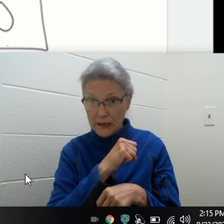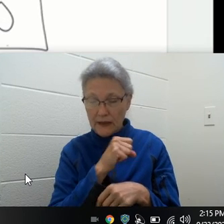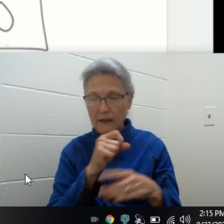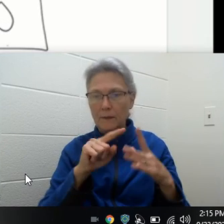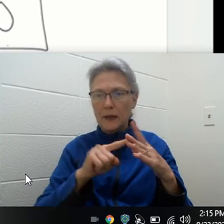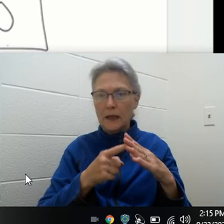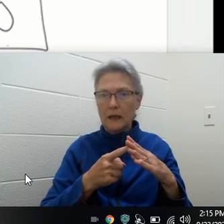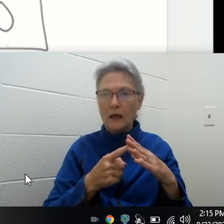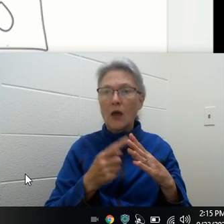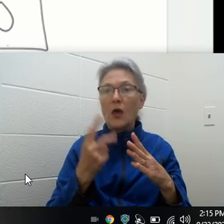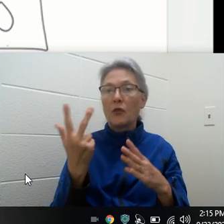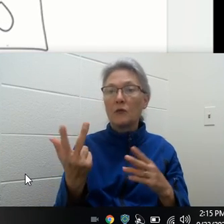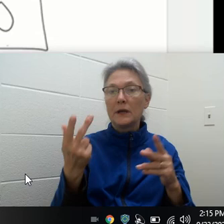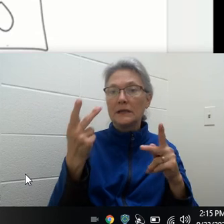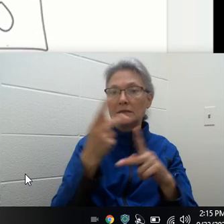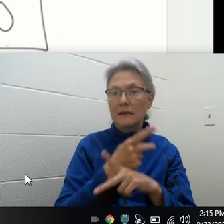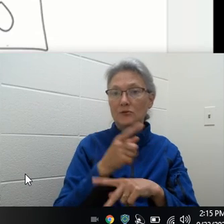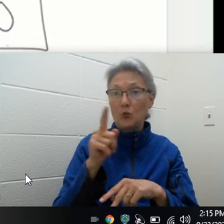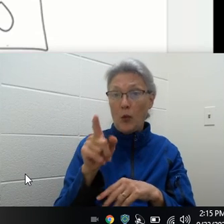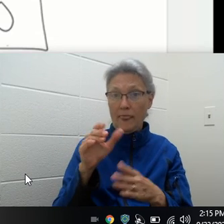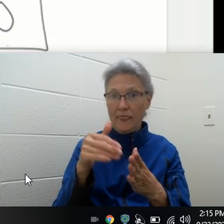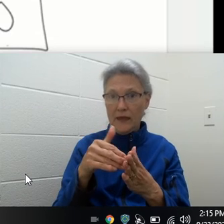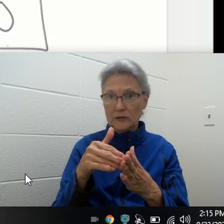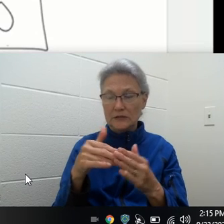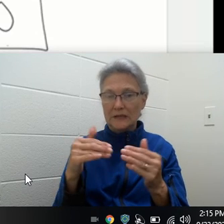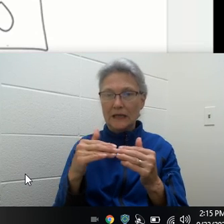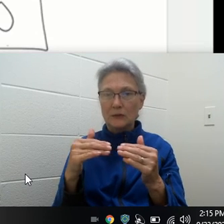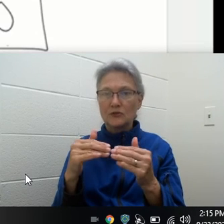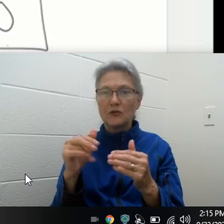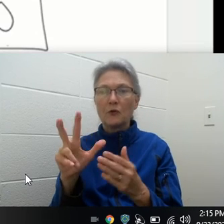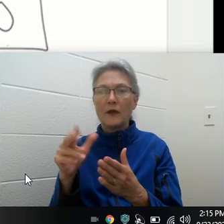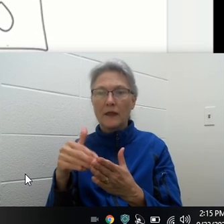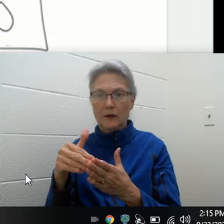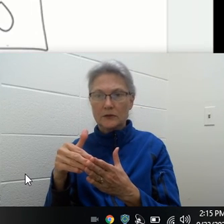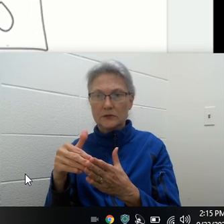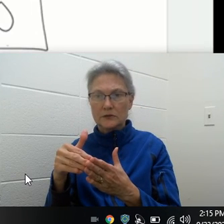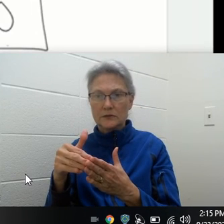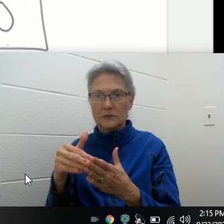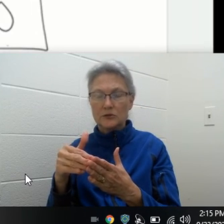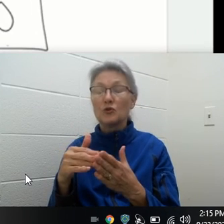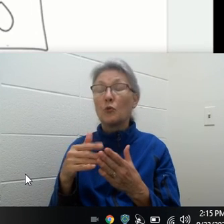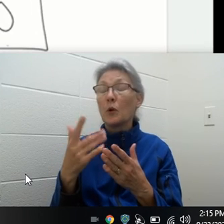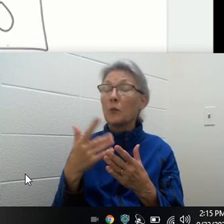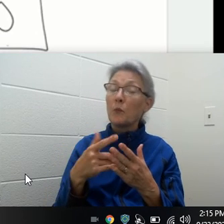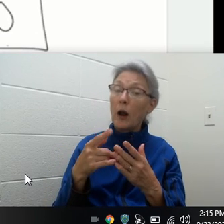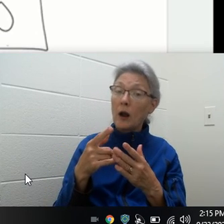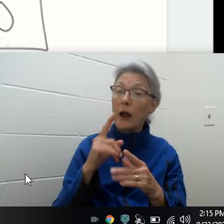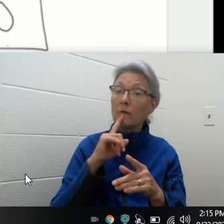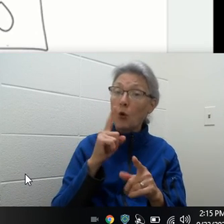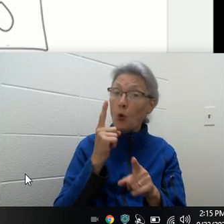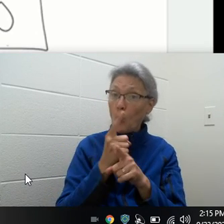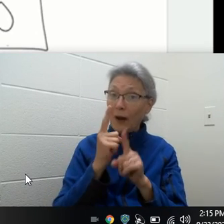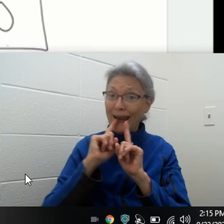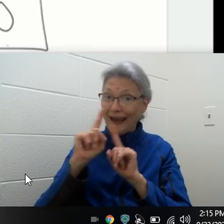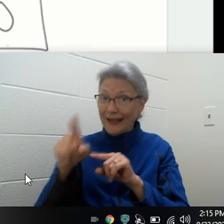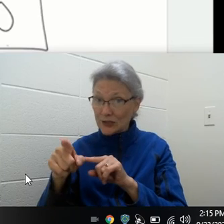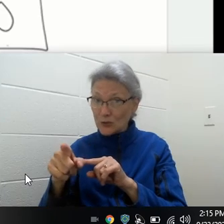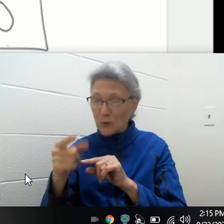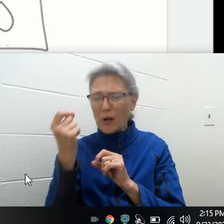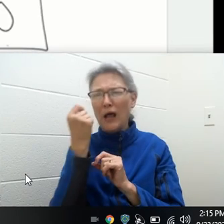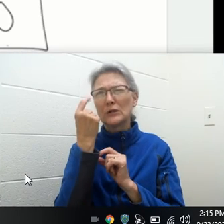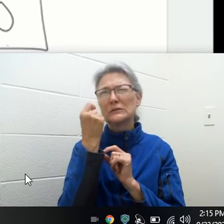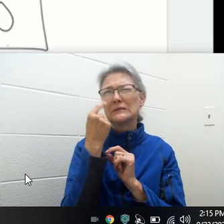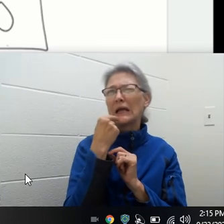that 3 times 1,000 is 3,000, so that once we actually came up with our product, we would understand it's like a quick way to double check our